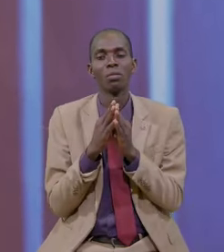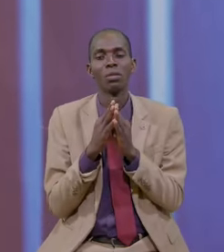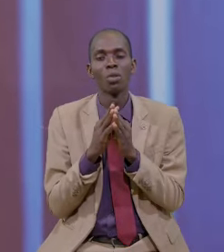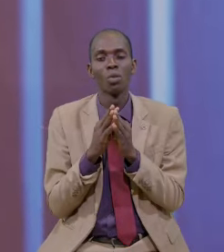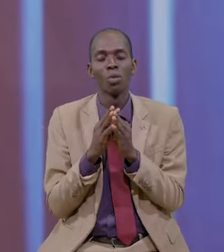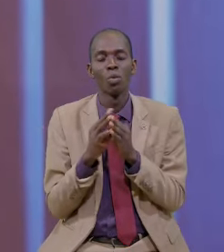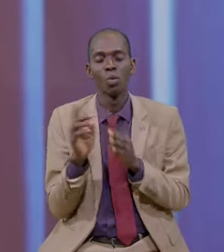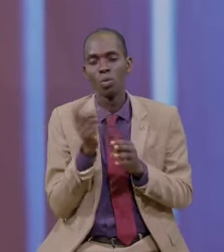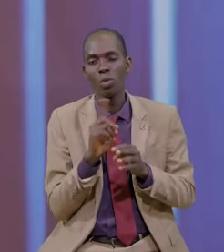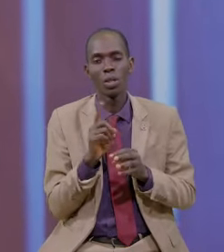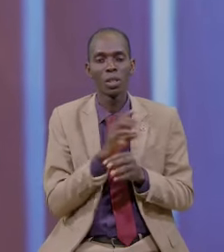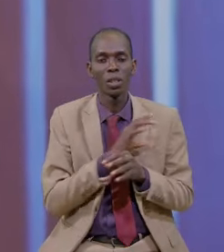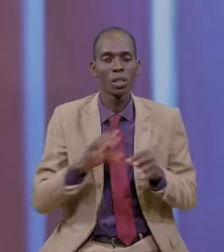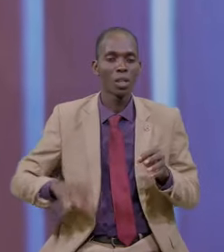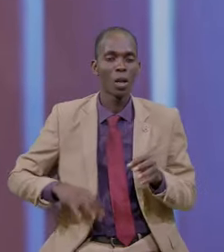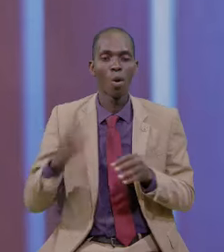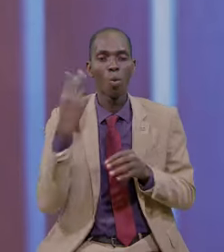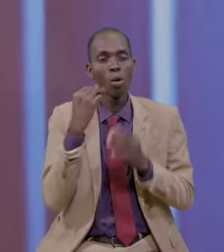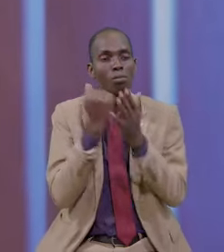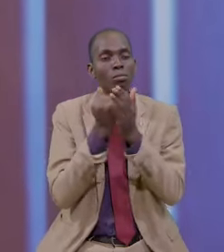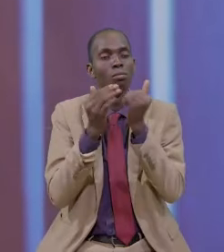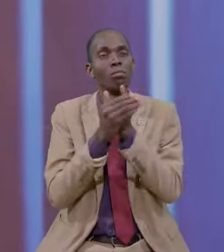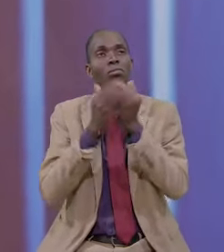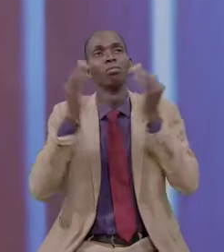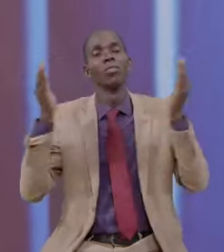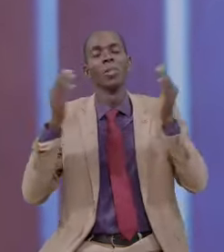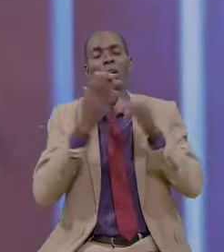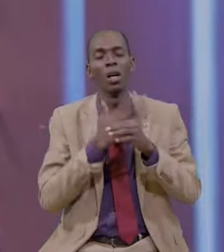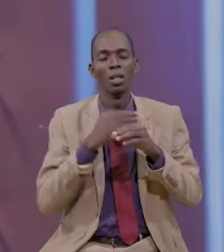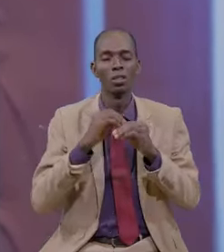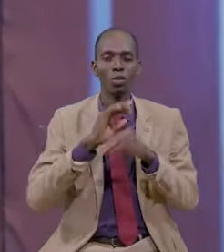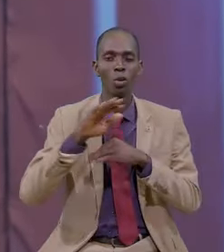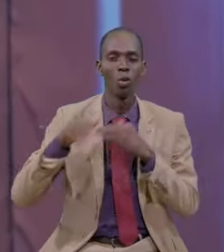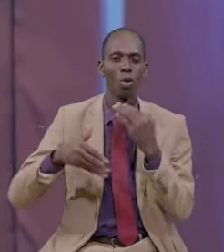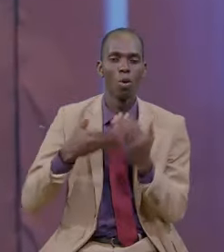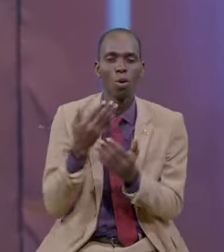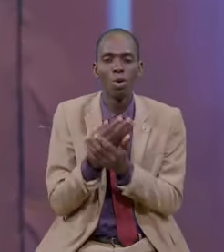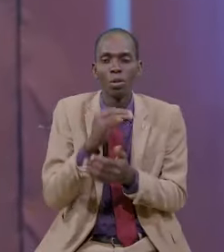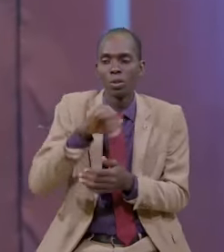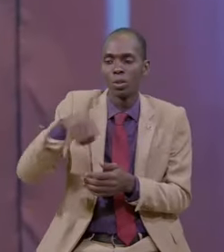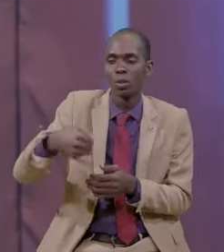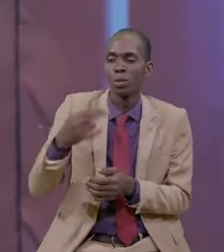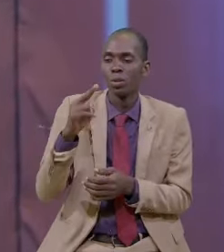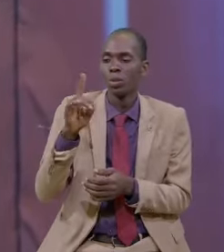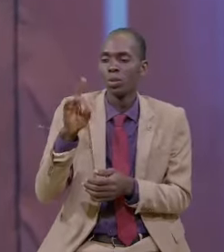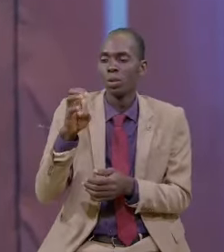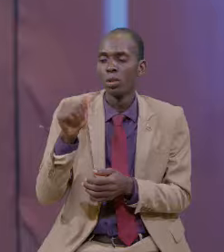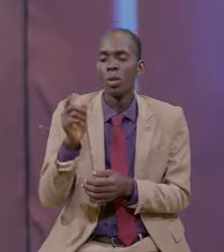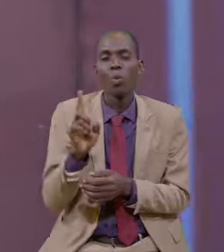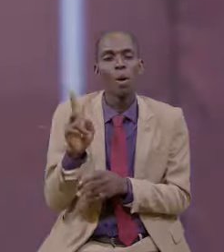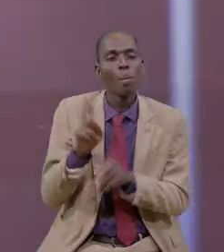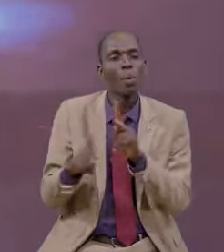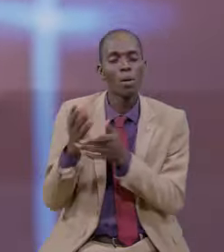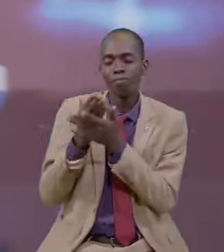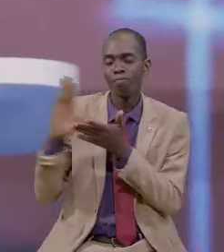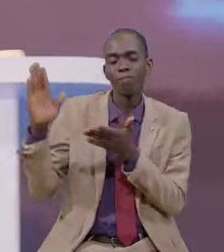was crucified, and in all Judea, where they rejected him, and in Samaria, where they